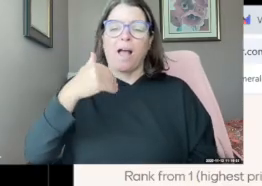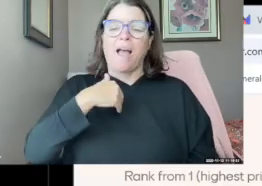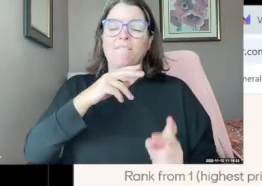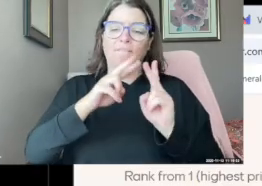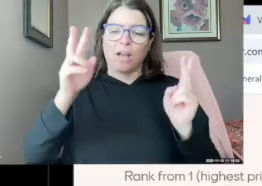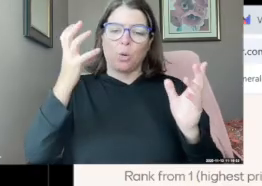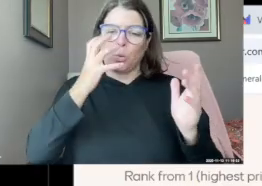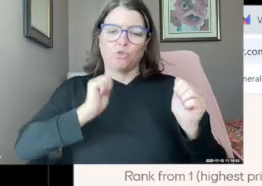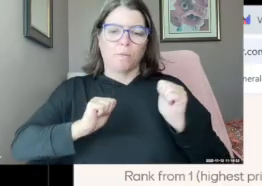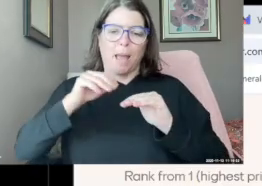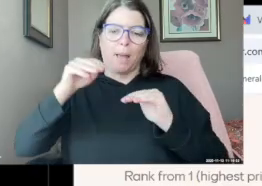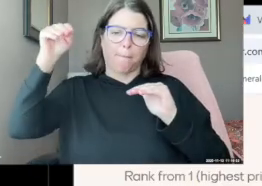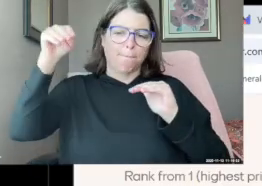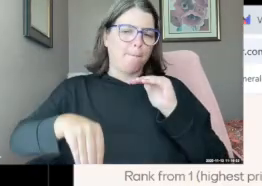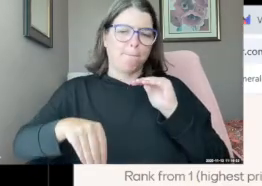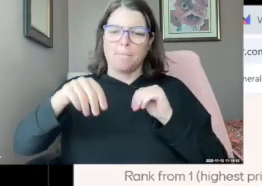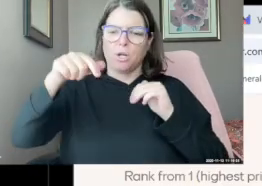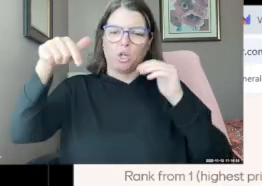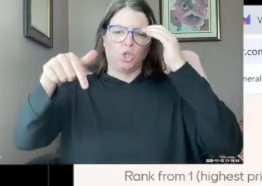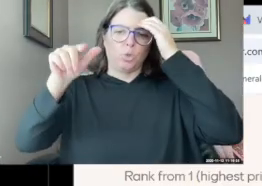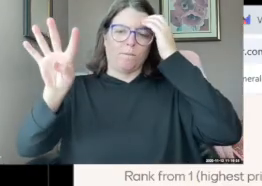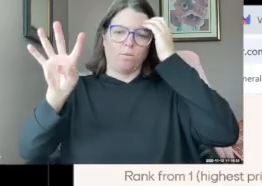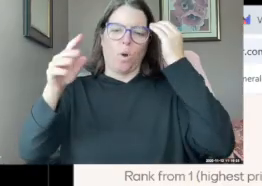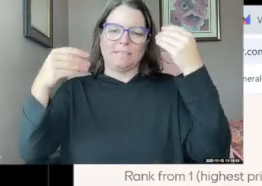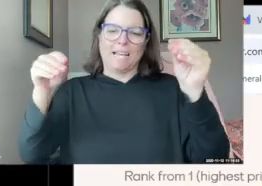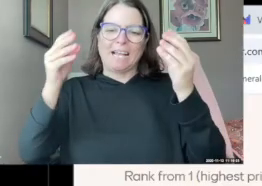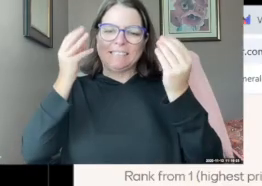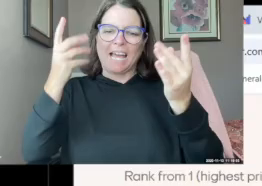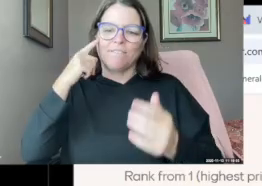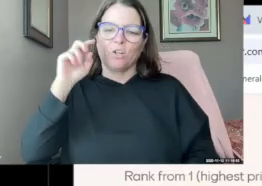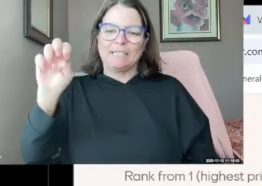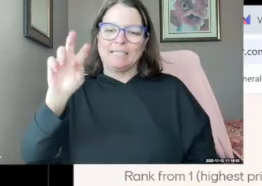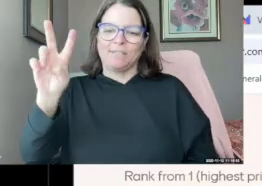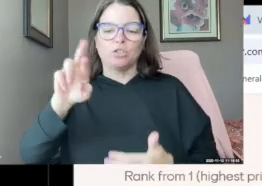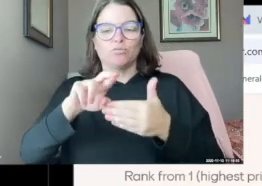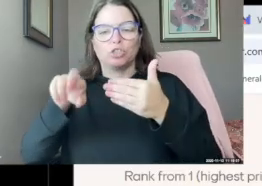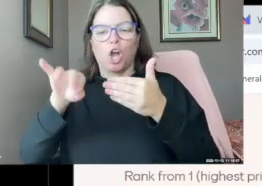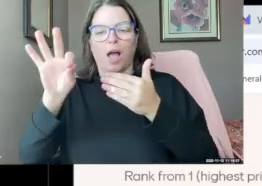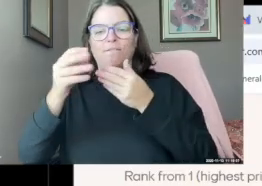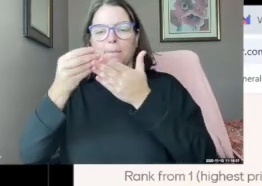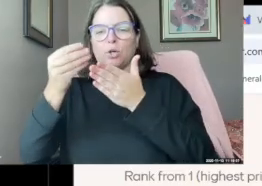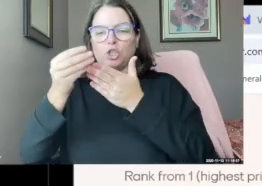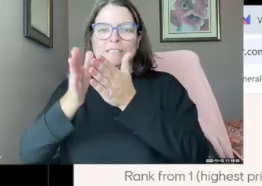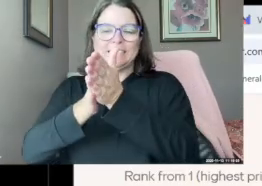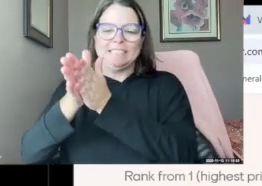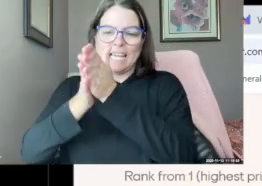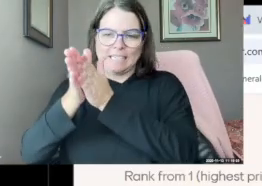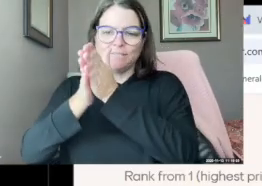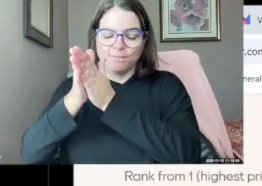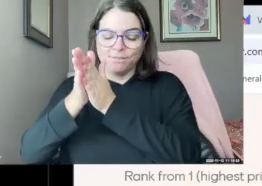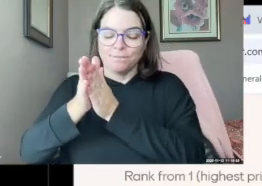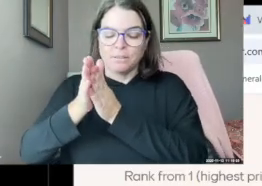We agree with you, Lisa, that there will be a pretty dramatic cliff come Q4 sales